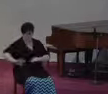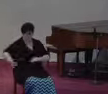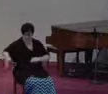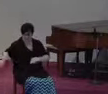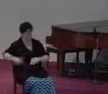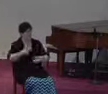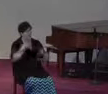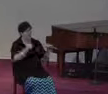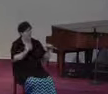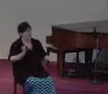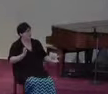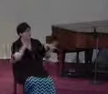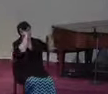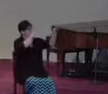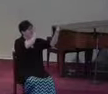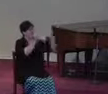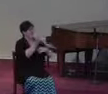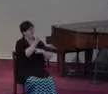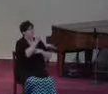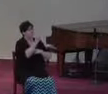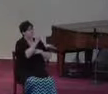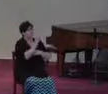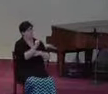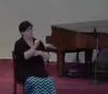the roof of my car, inside a box.